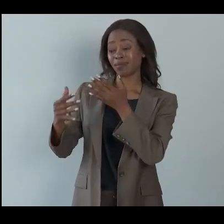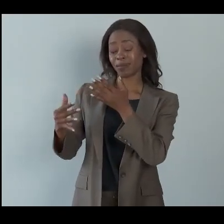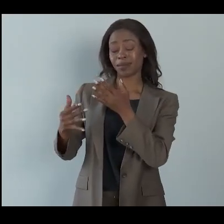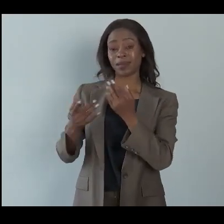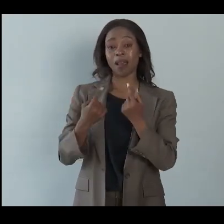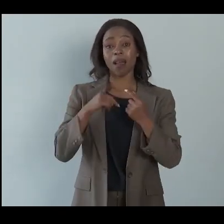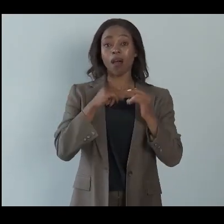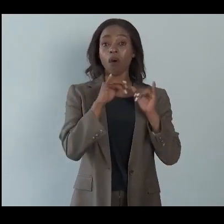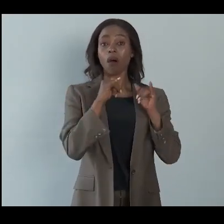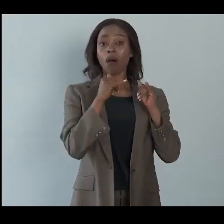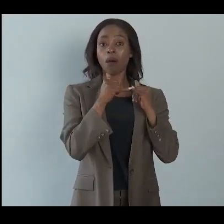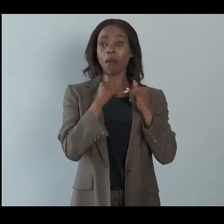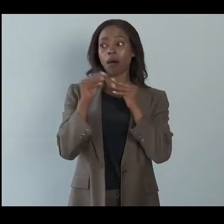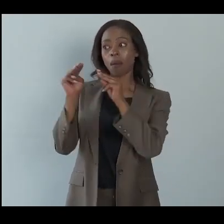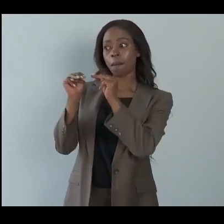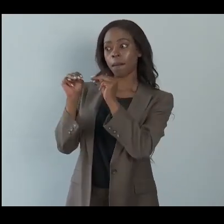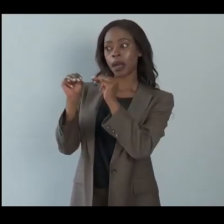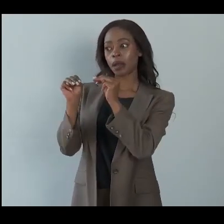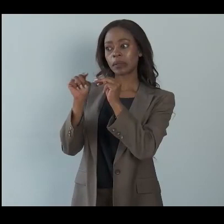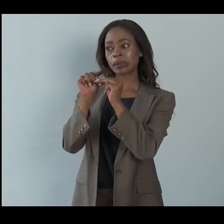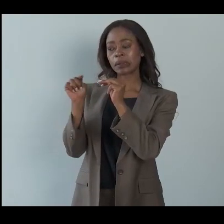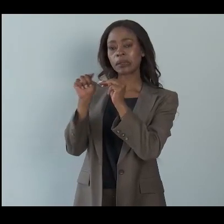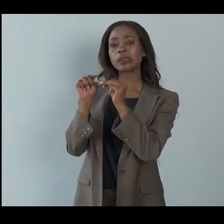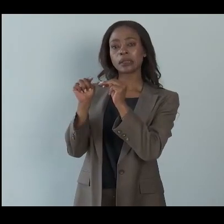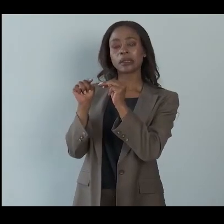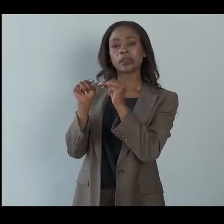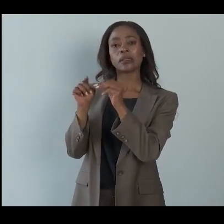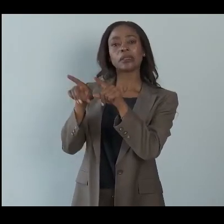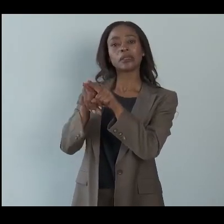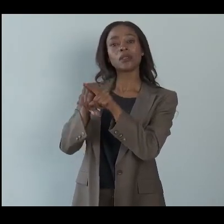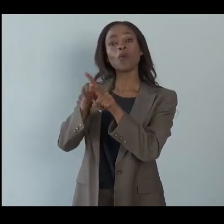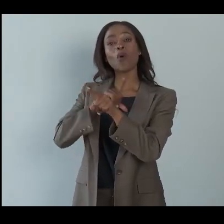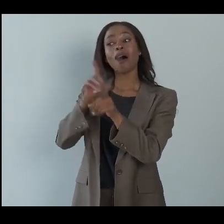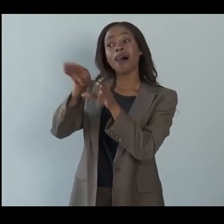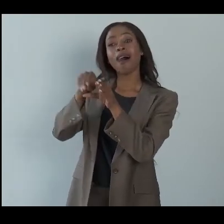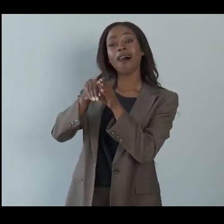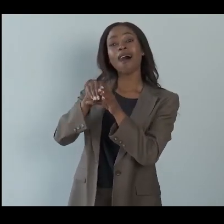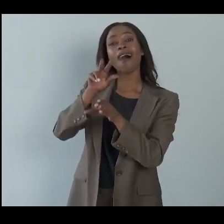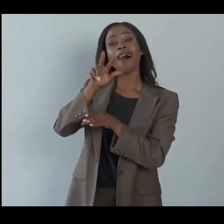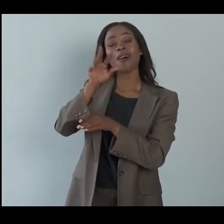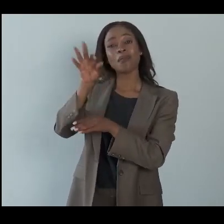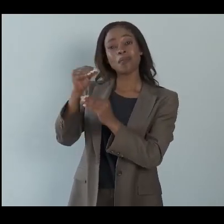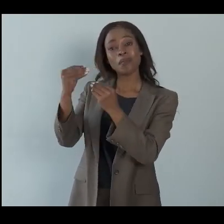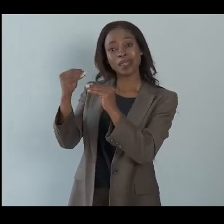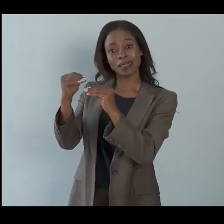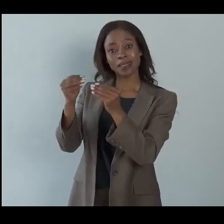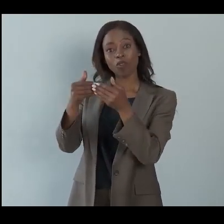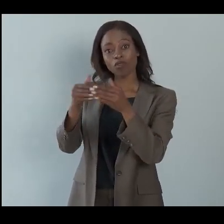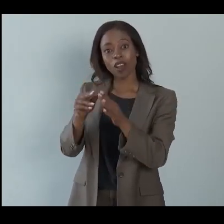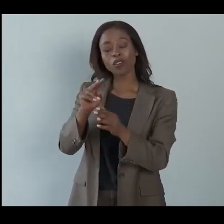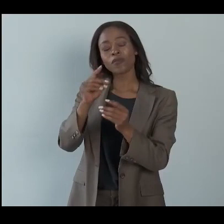Managed Solutions announced the successful conclusion of the sale of the ATM business to NCR effective 1st of July